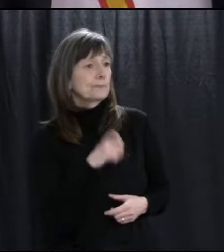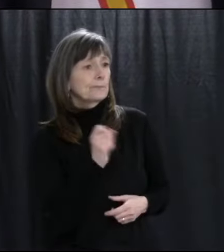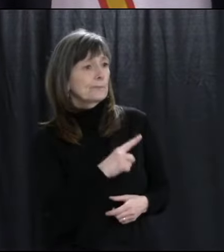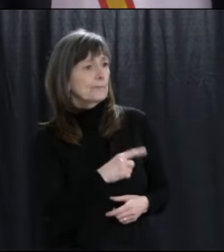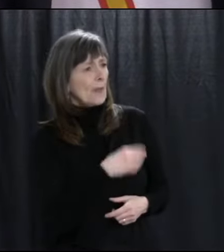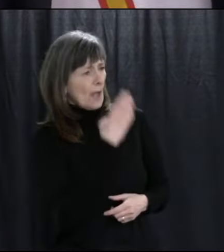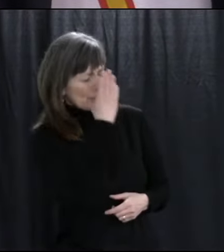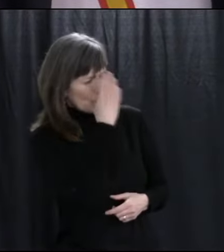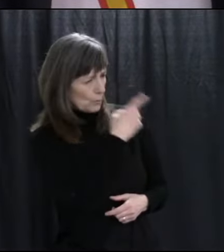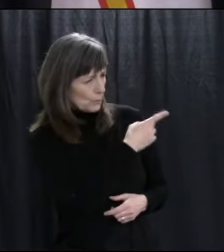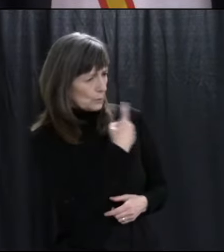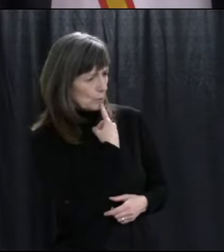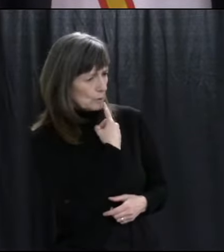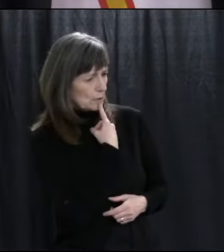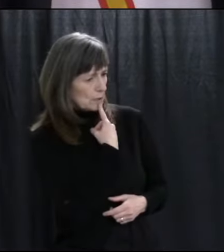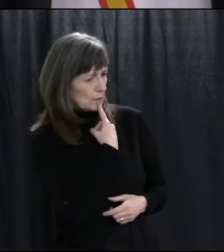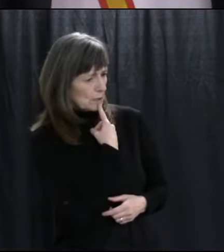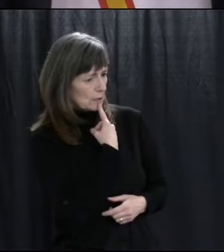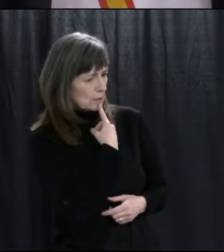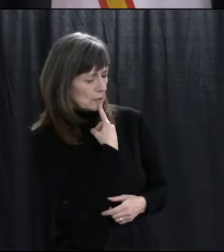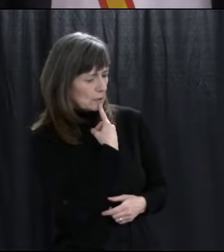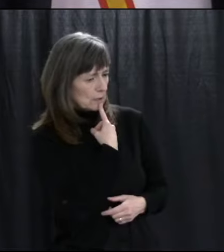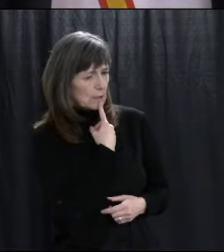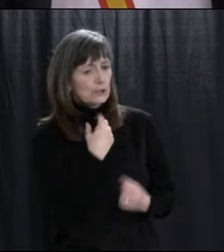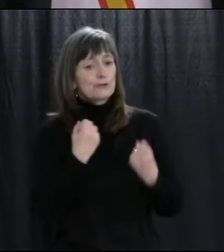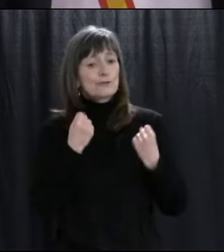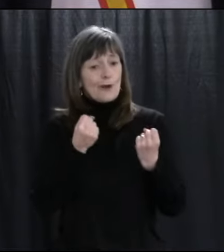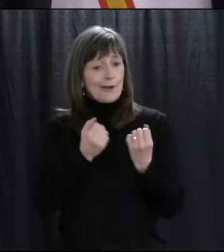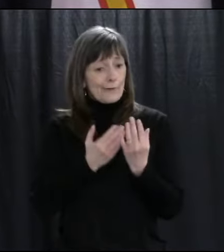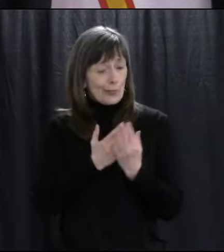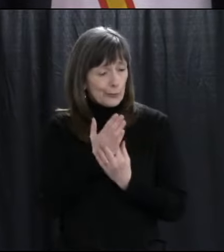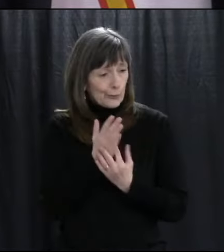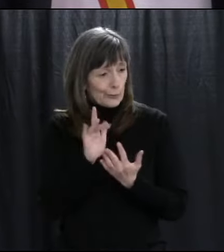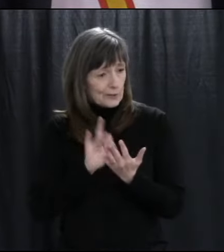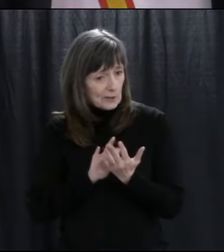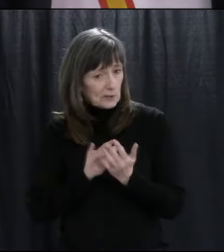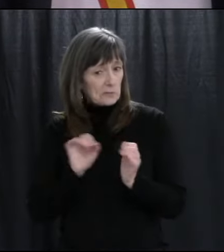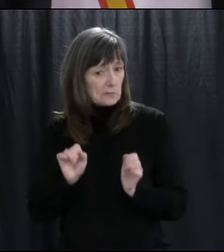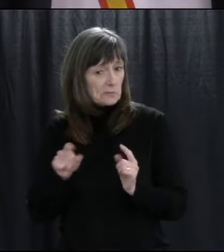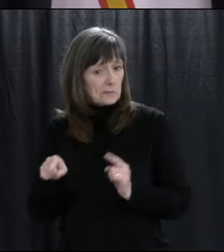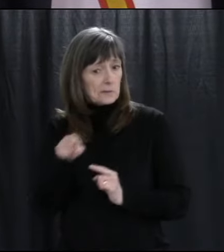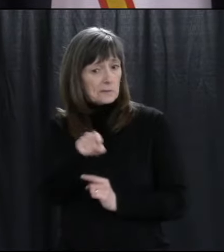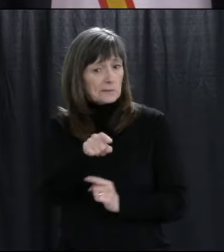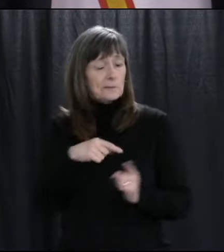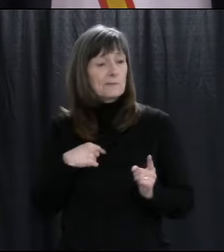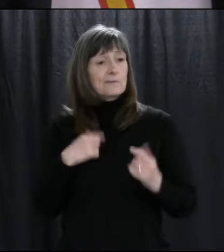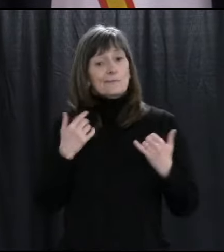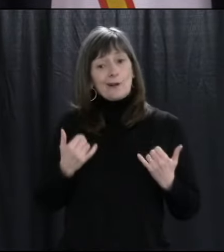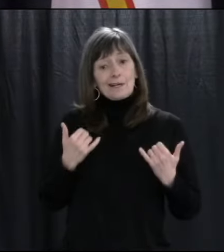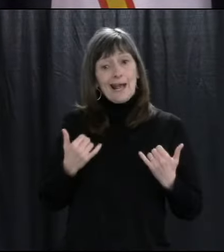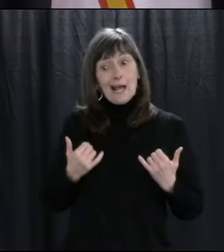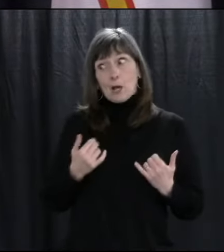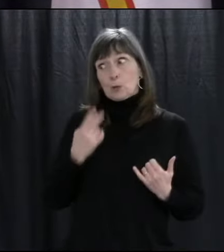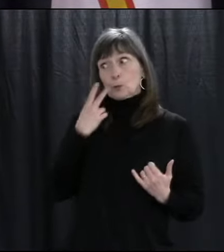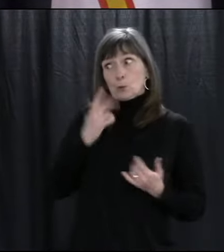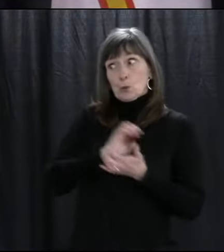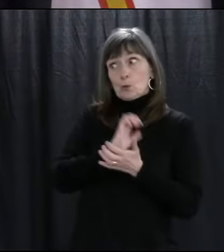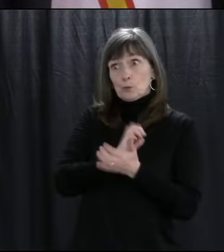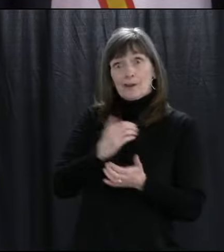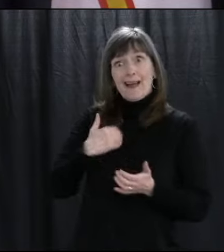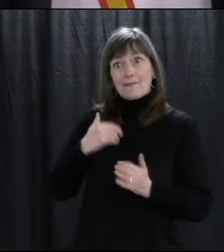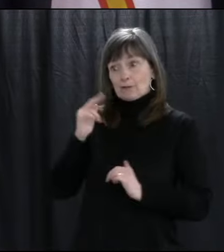I know you did mention about the swabbing centers. You asked briefly about it. We're seeing construction actually happening out here in Corner